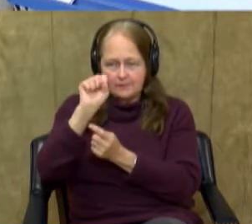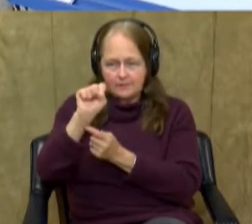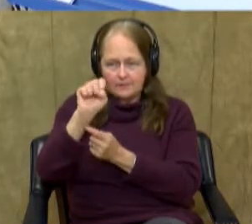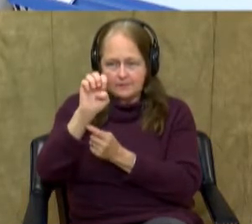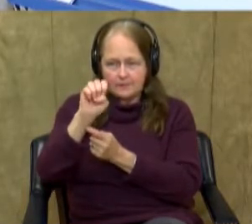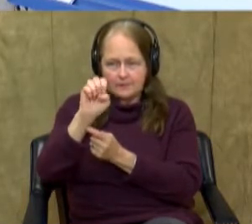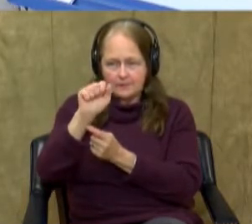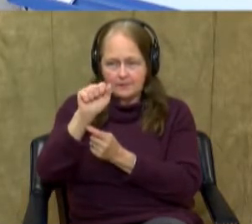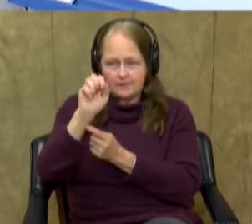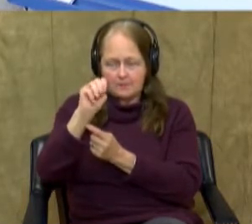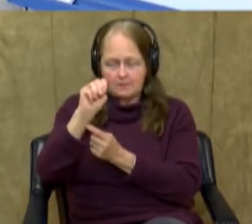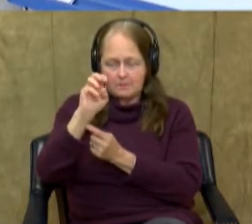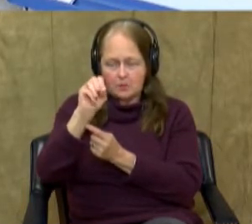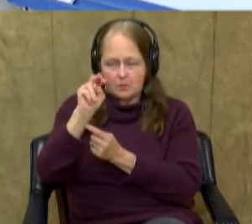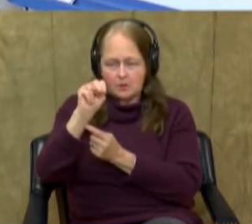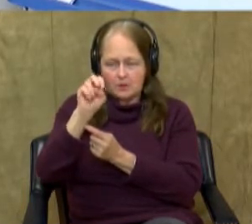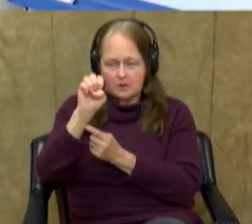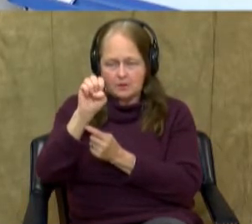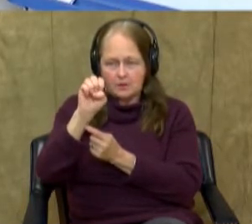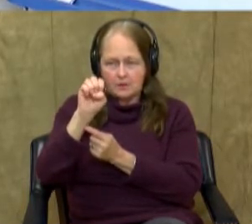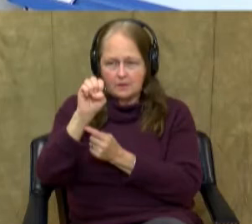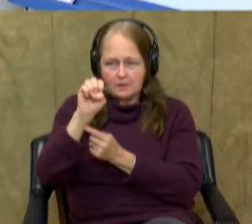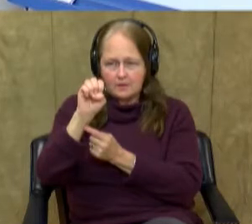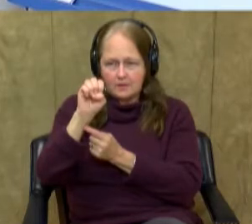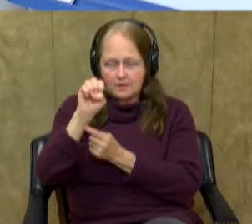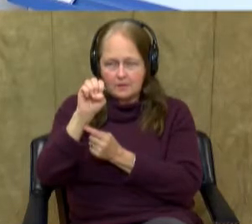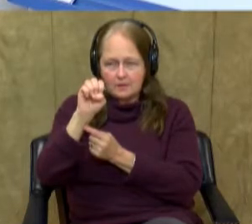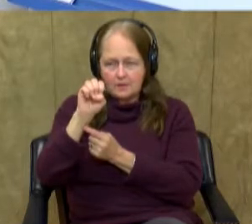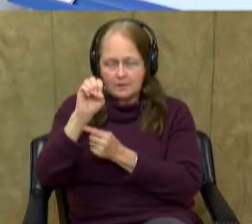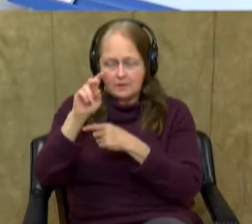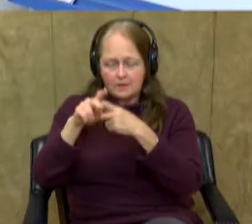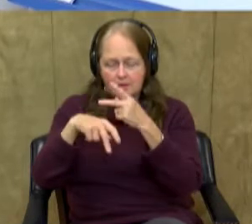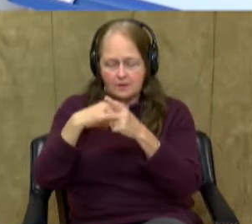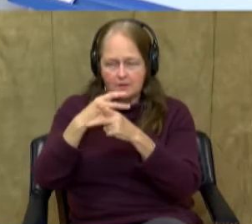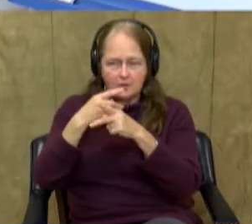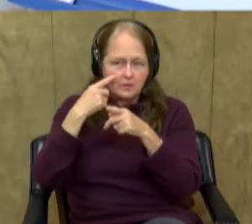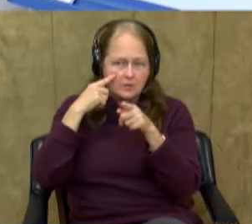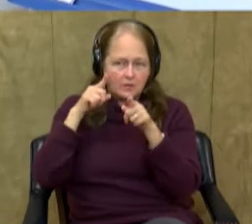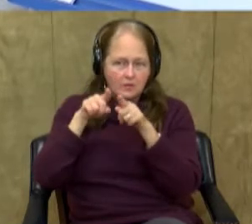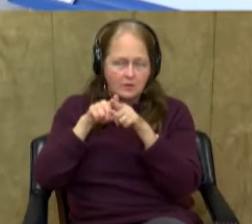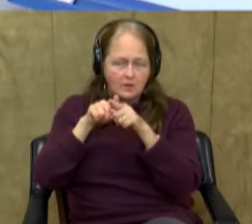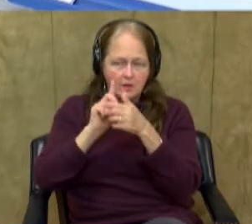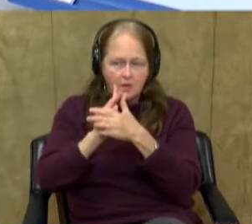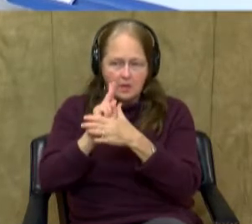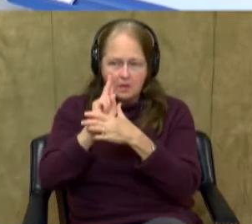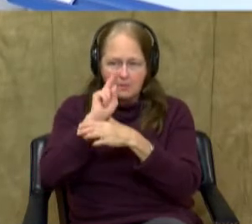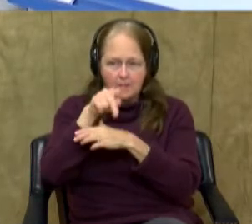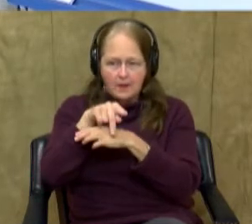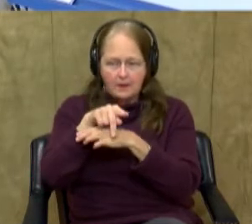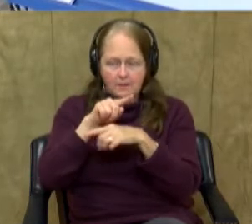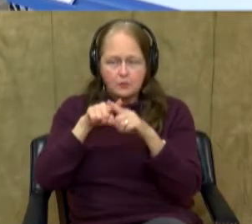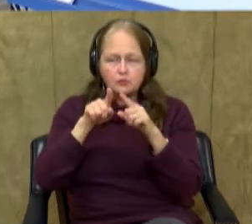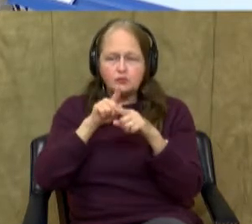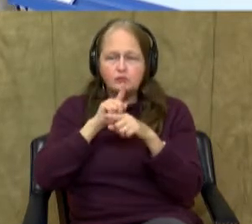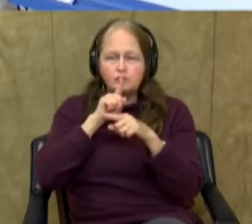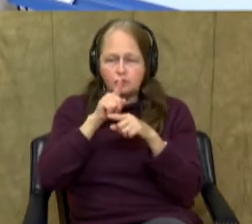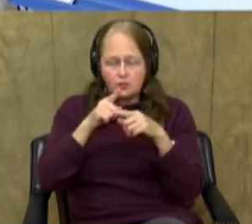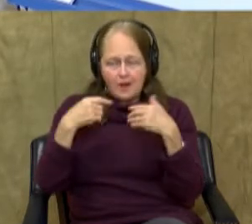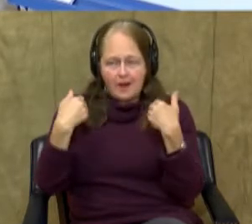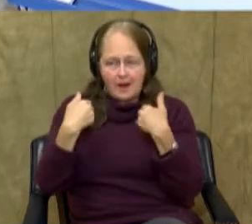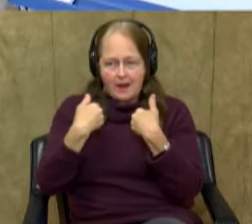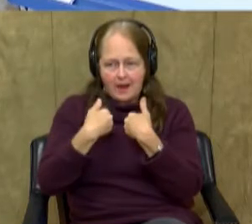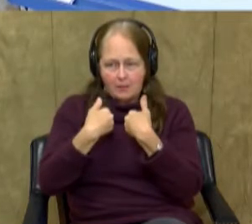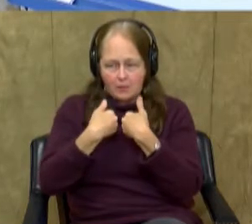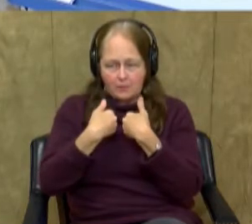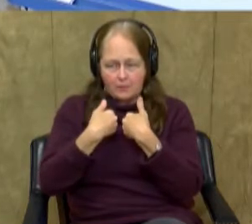Sea anemone. That's right, boys and girls. The sea anemone is he looks like a plant, but he's really an animal, isn't he, Miss